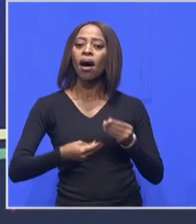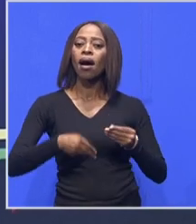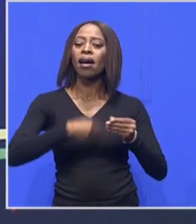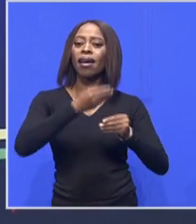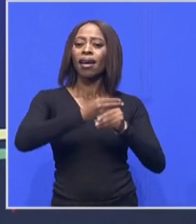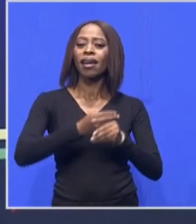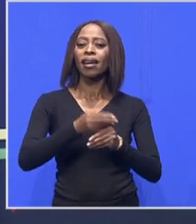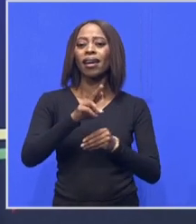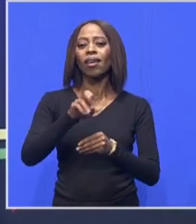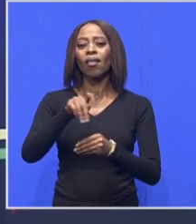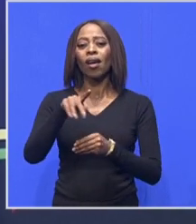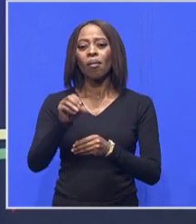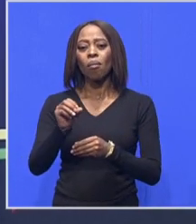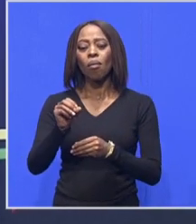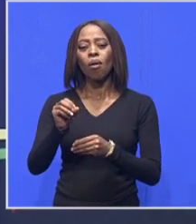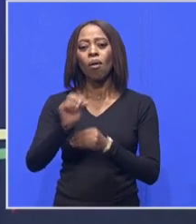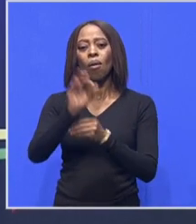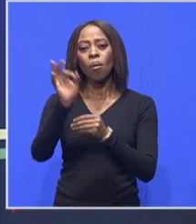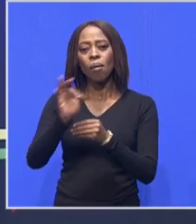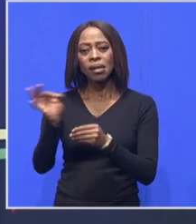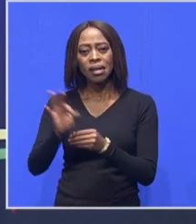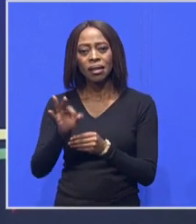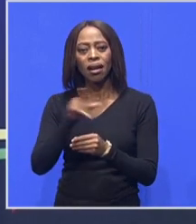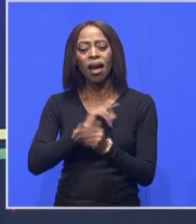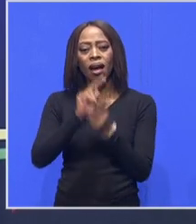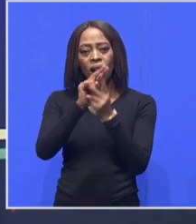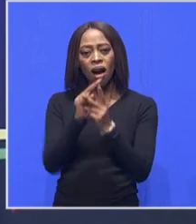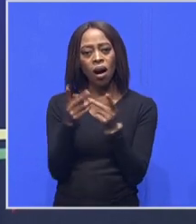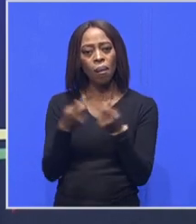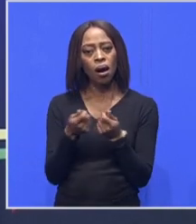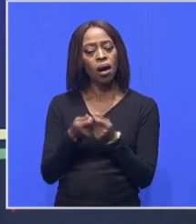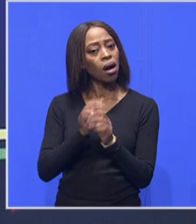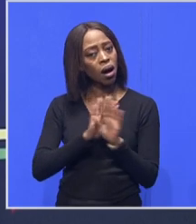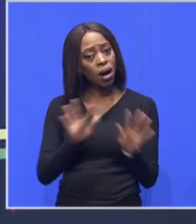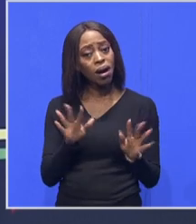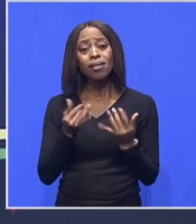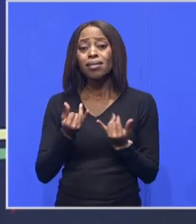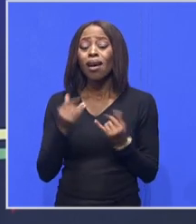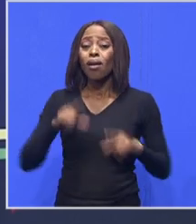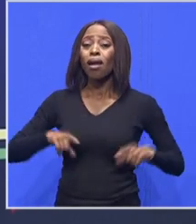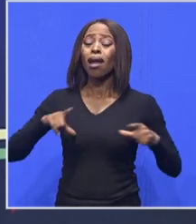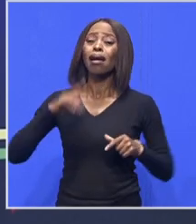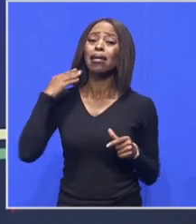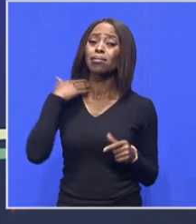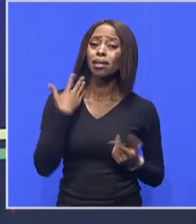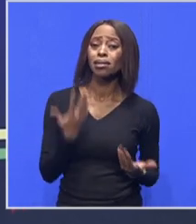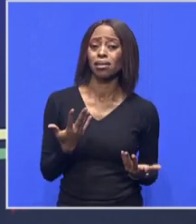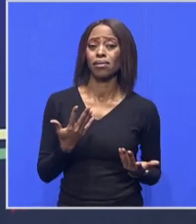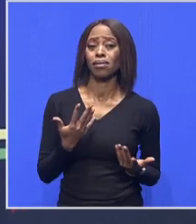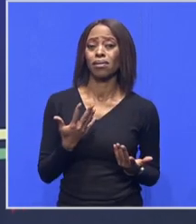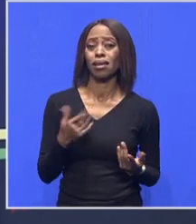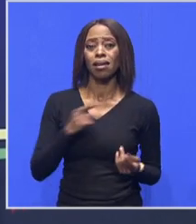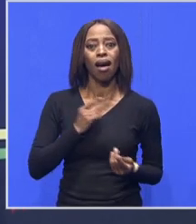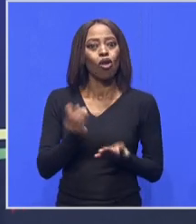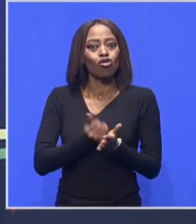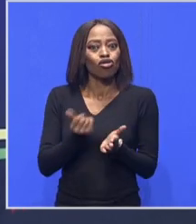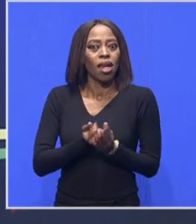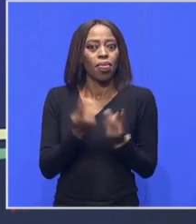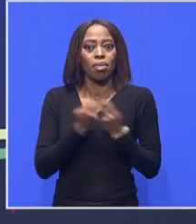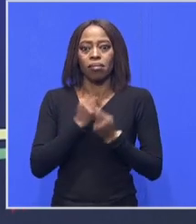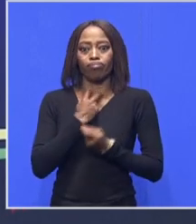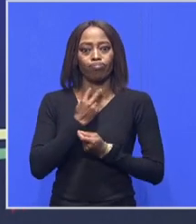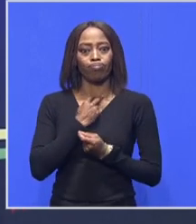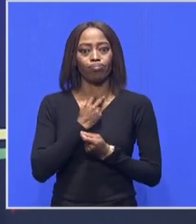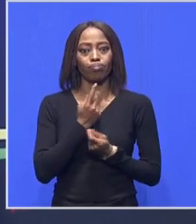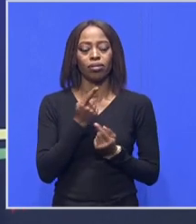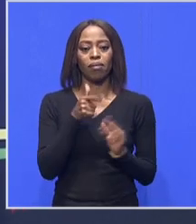South Africa. So our people are living hand to mouth. The cost of living is inexplicable and is terrible for our people. We're in a state of misery every week. If it's not the